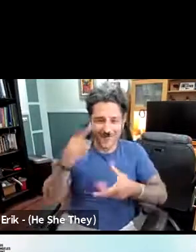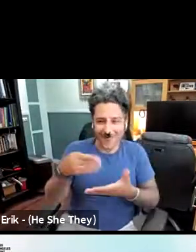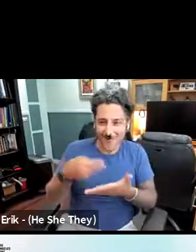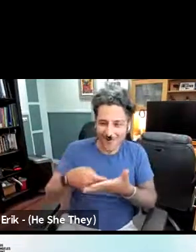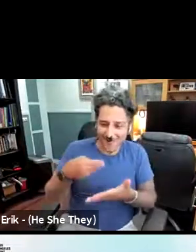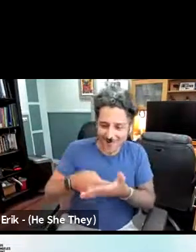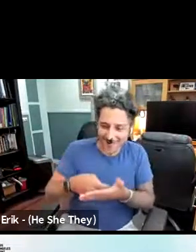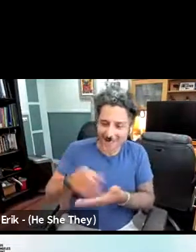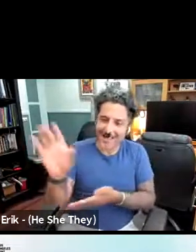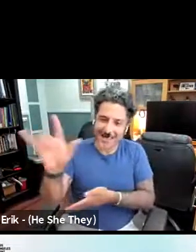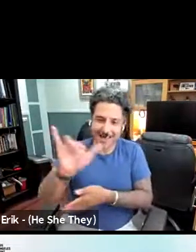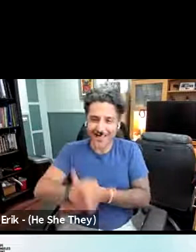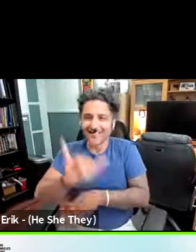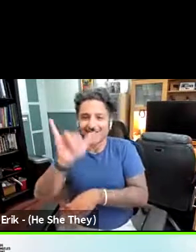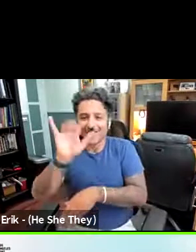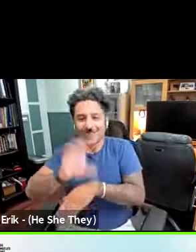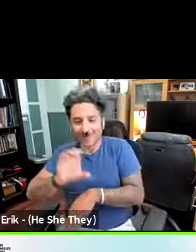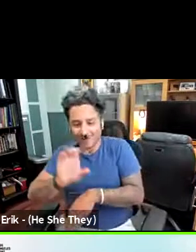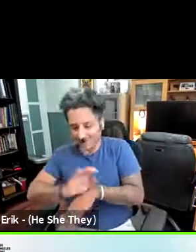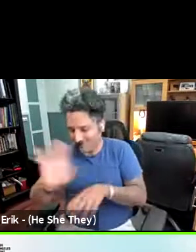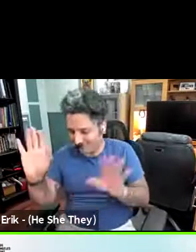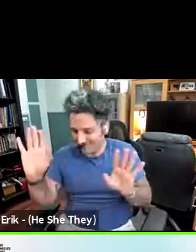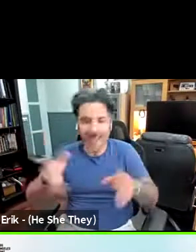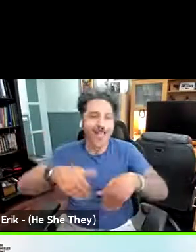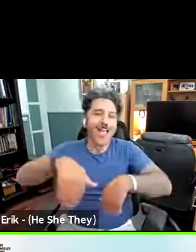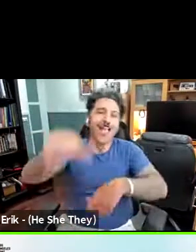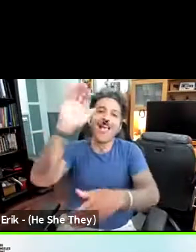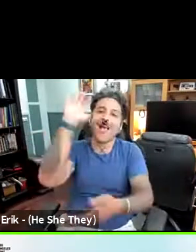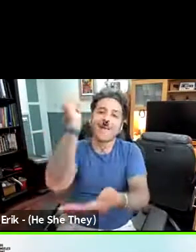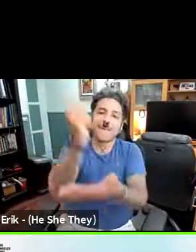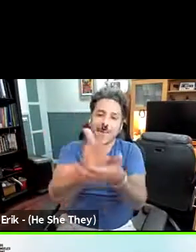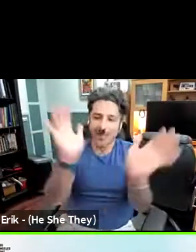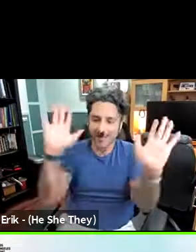them. Yes. Amen.